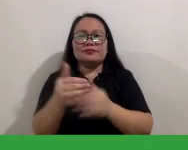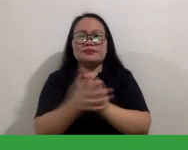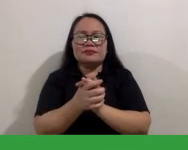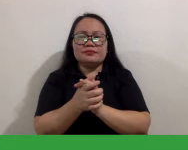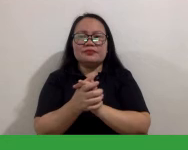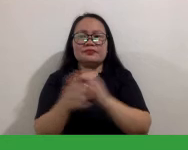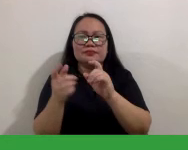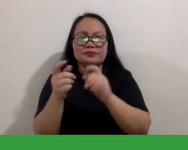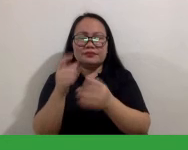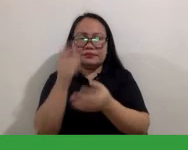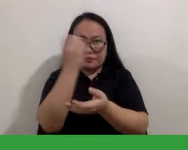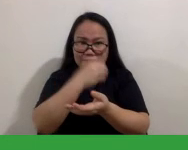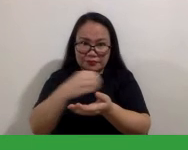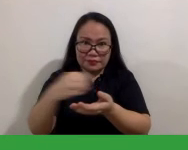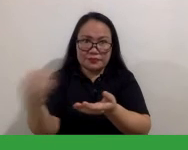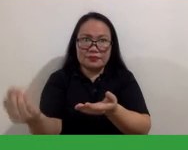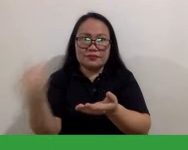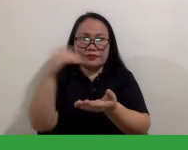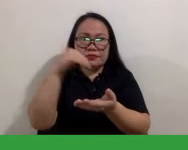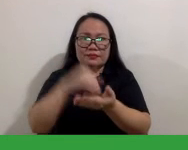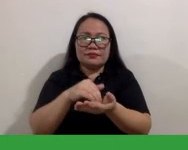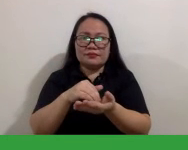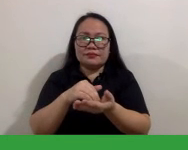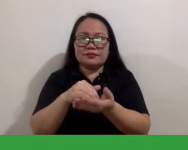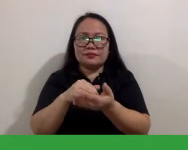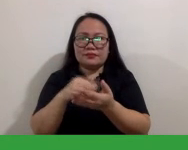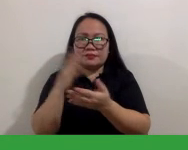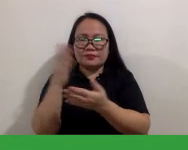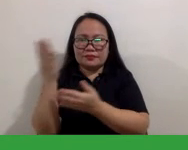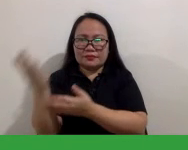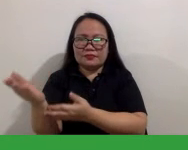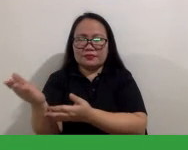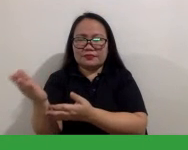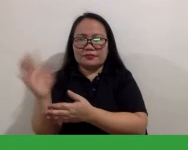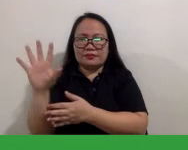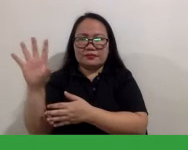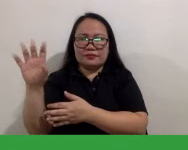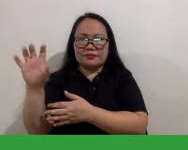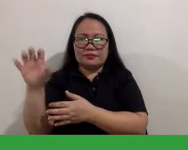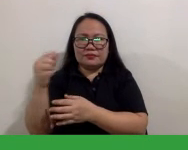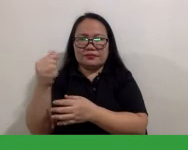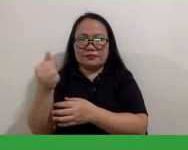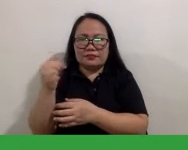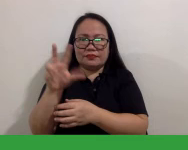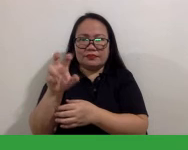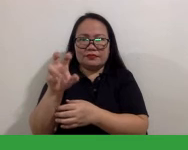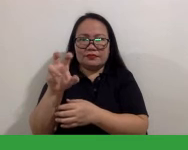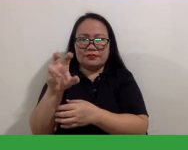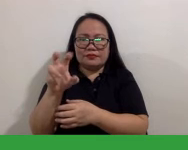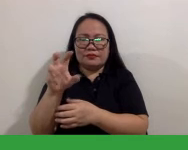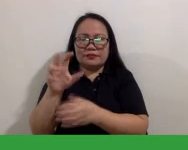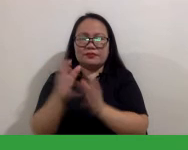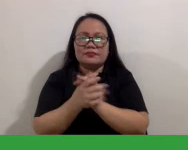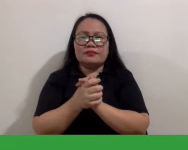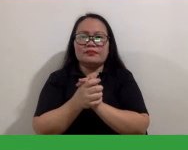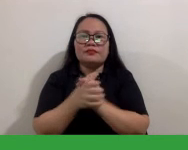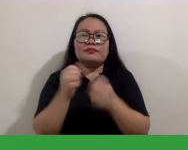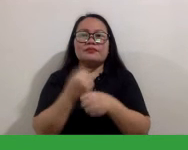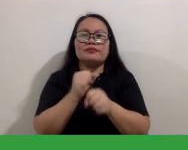Next. So, rewrite the given expression using the indicated property. I have 15 plus 13 is equal